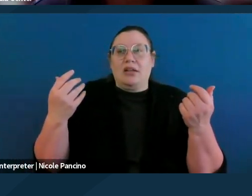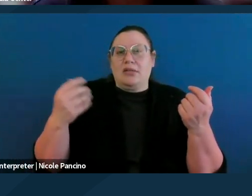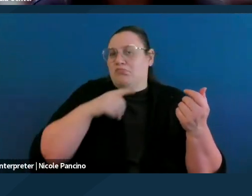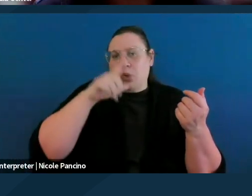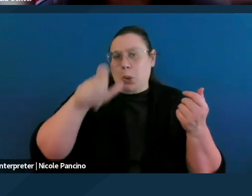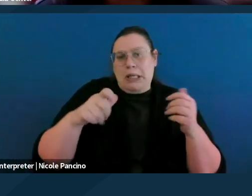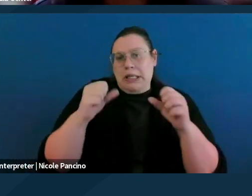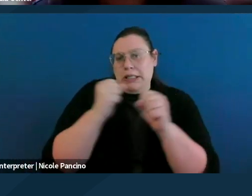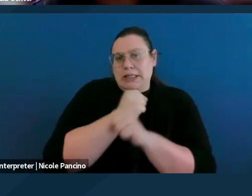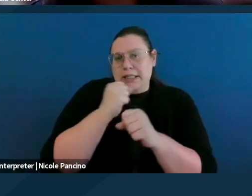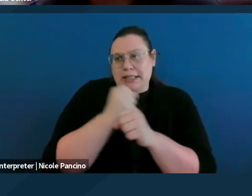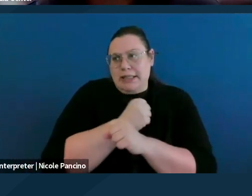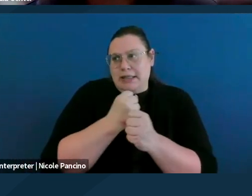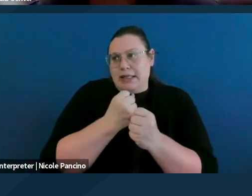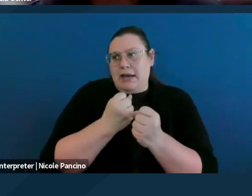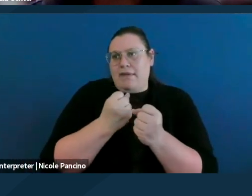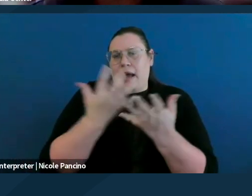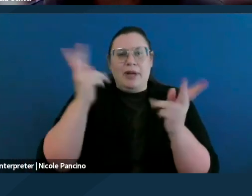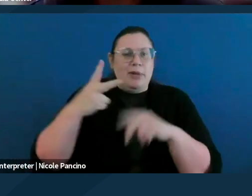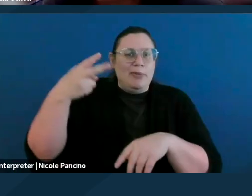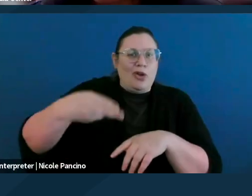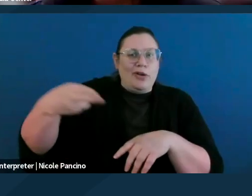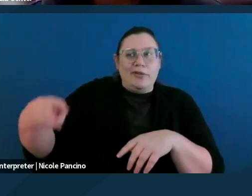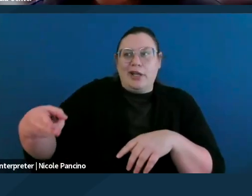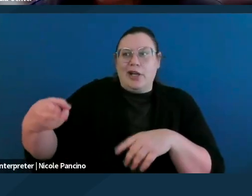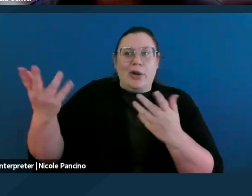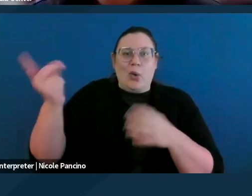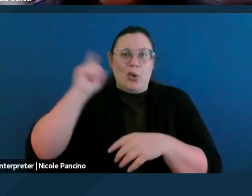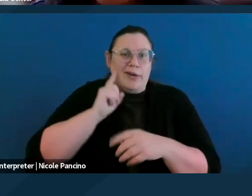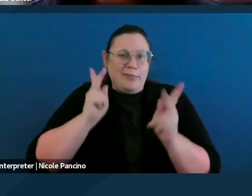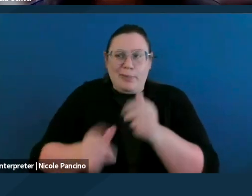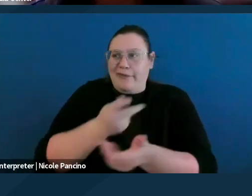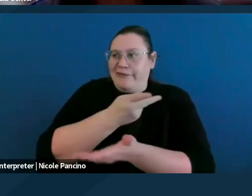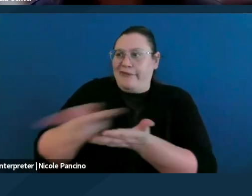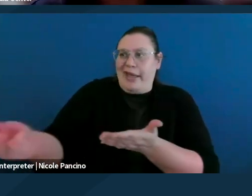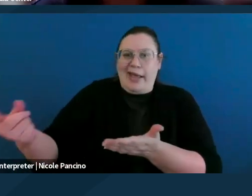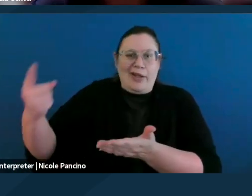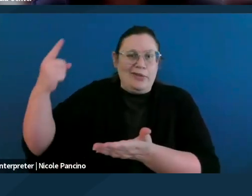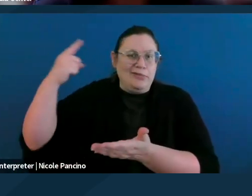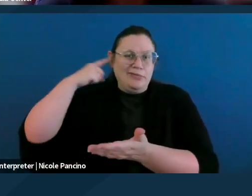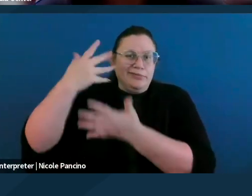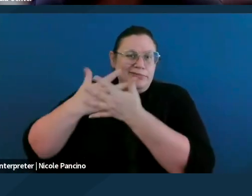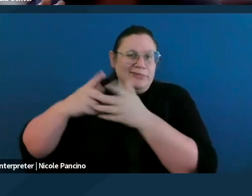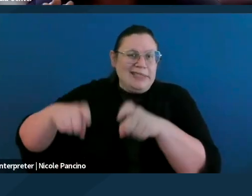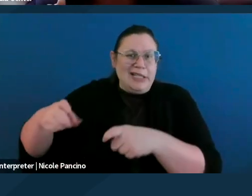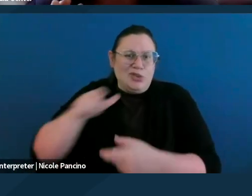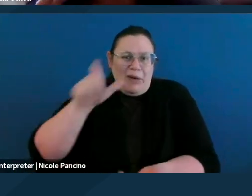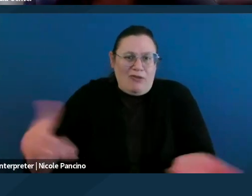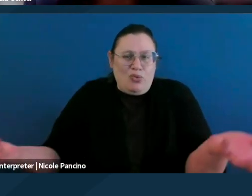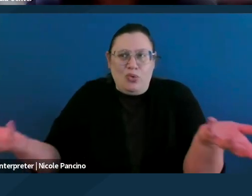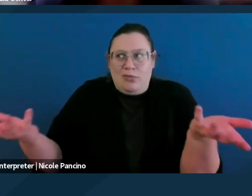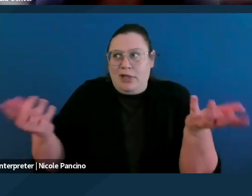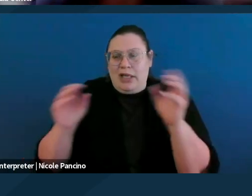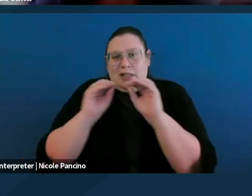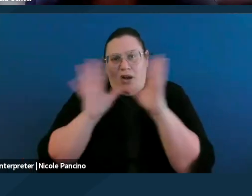statistics about how many hard of hearing people or deaf people fail the hearing test, because it's obviously sort